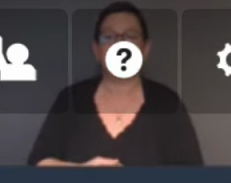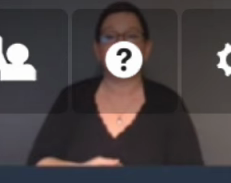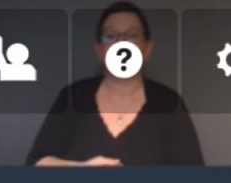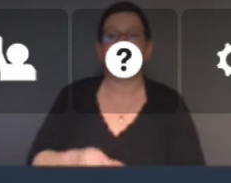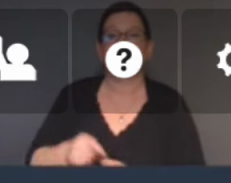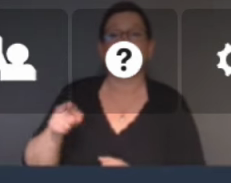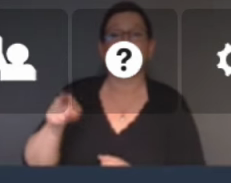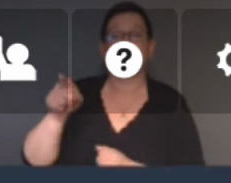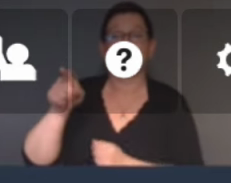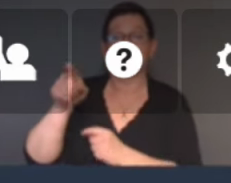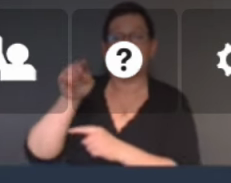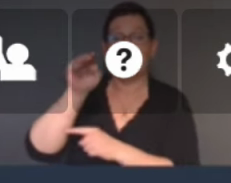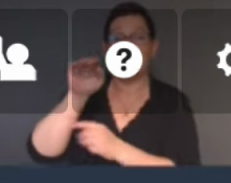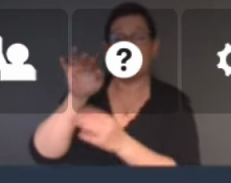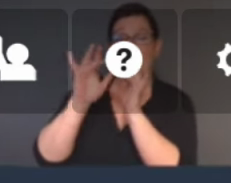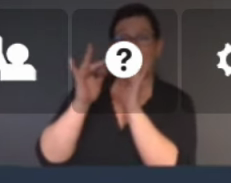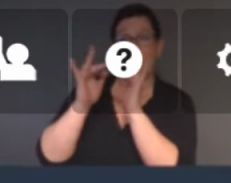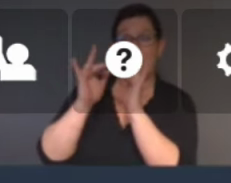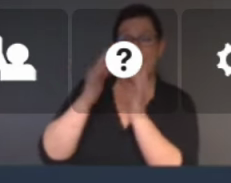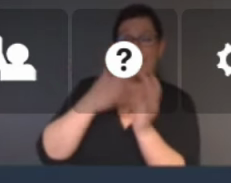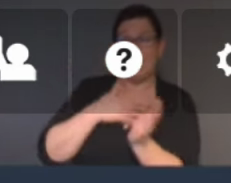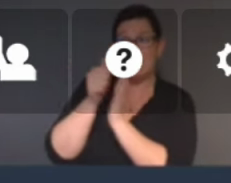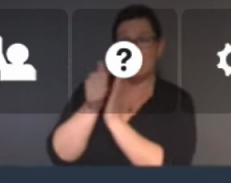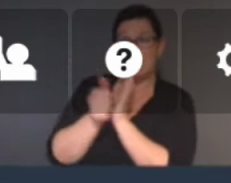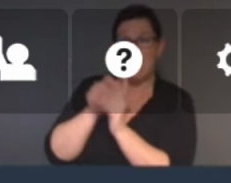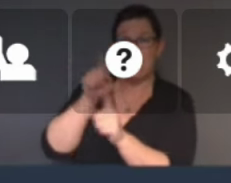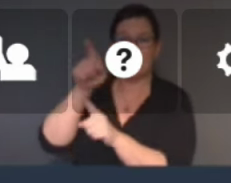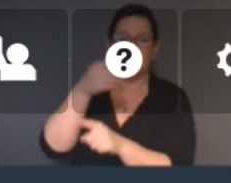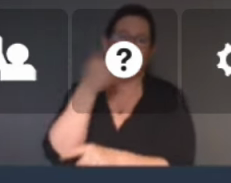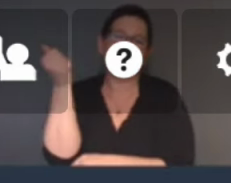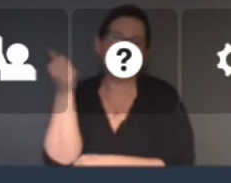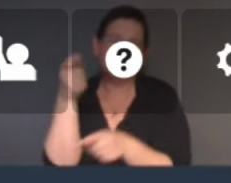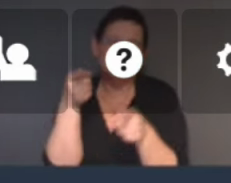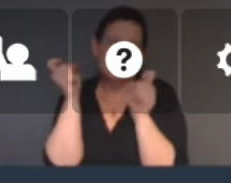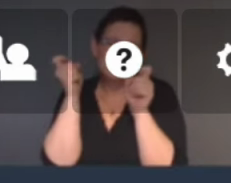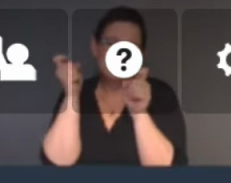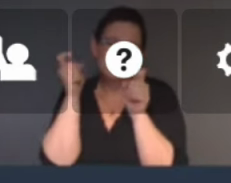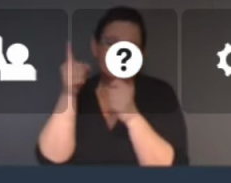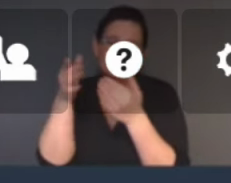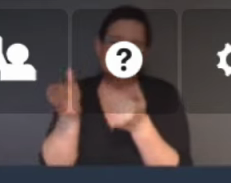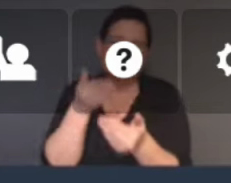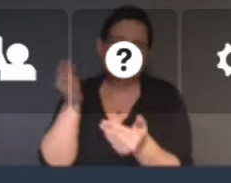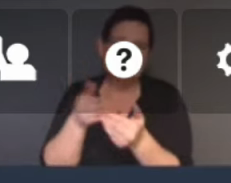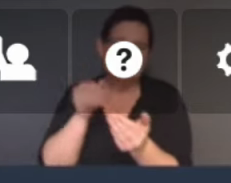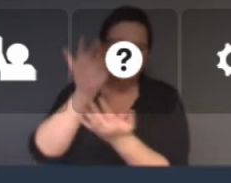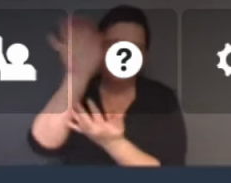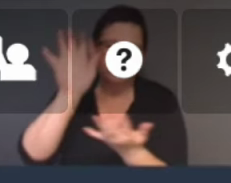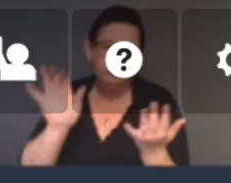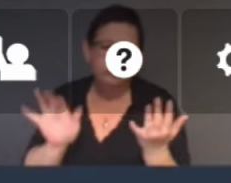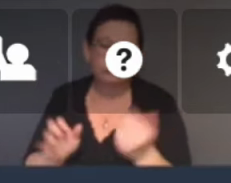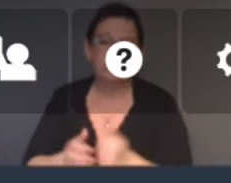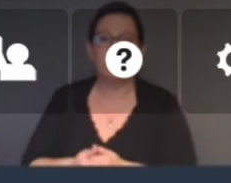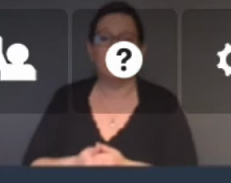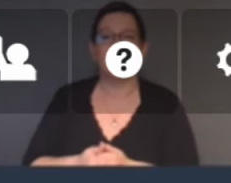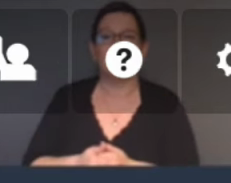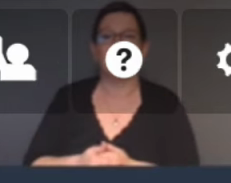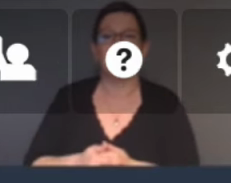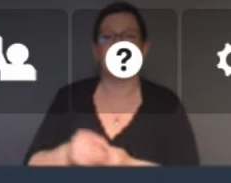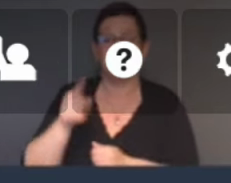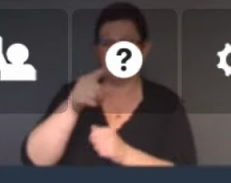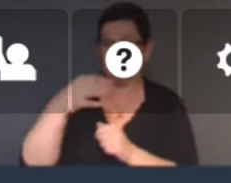If you apply online and are signed up for direct deposit, you could receive your payment within 5 business